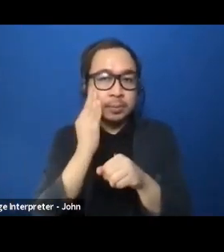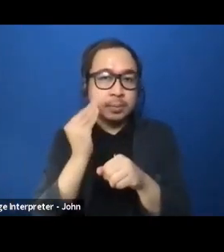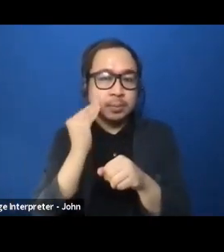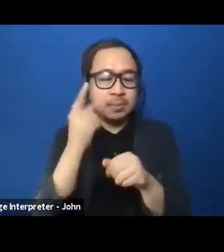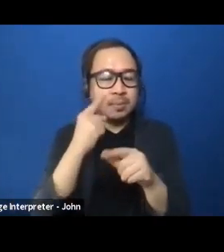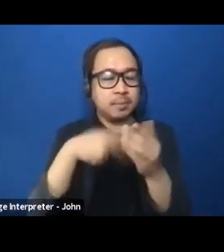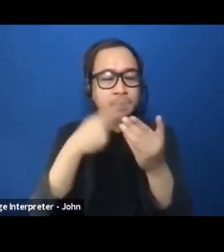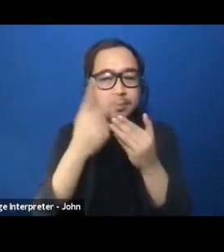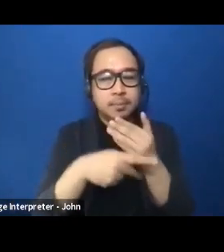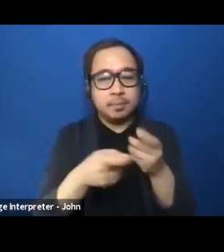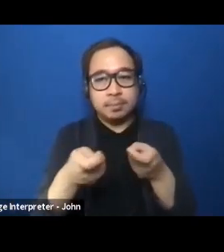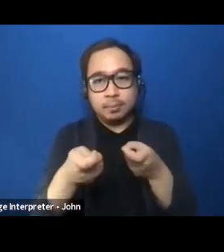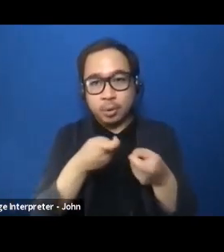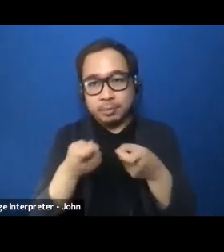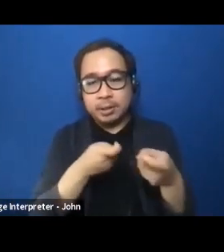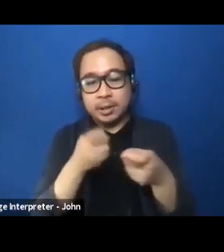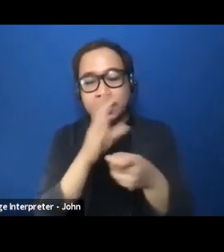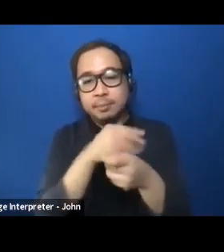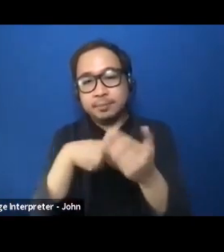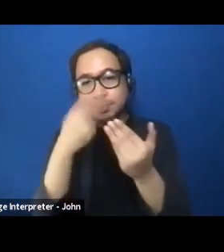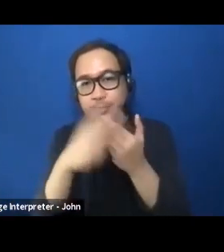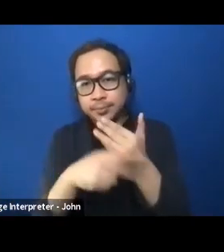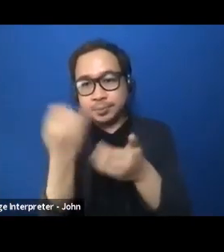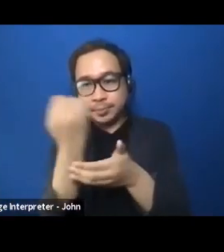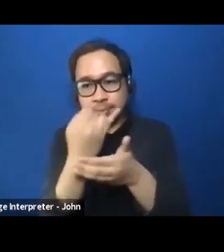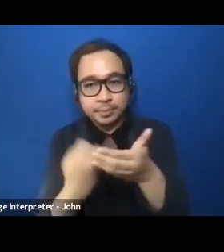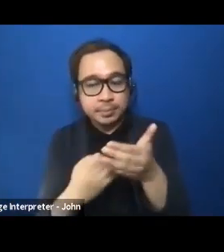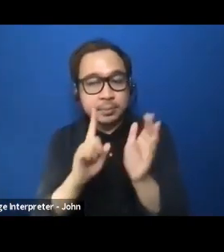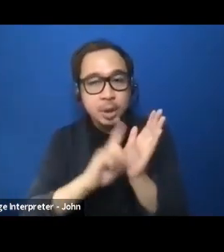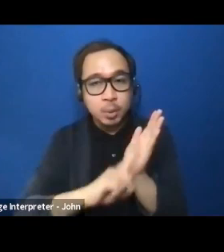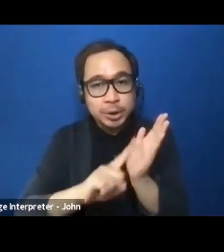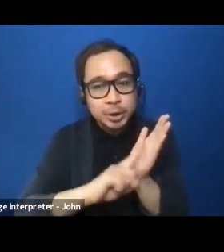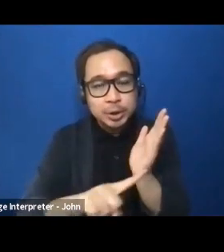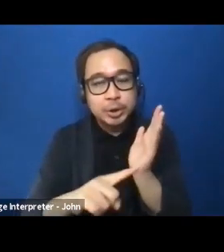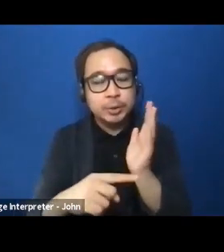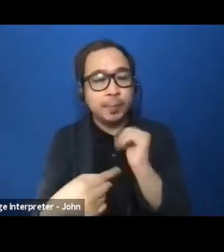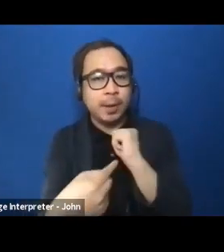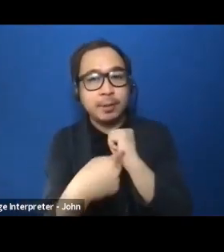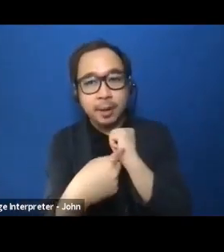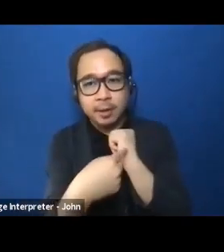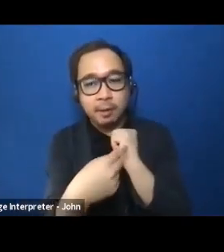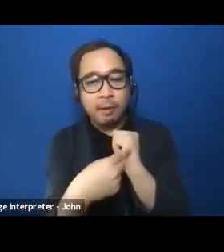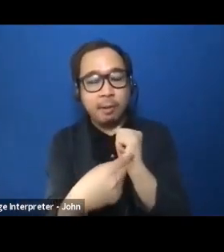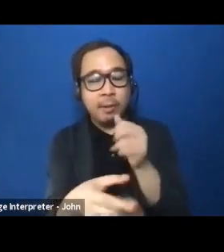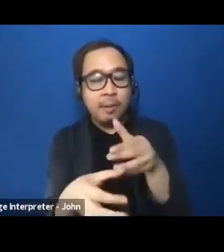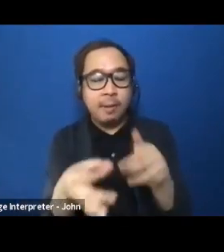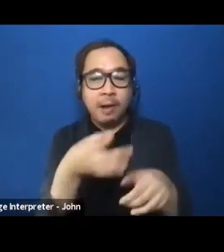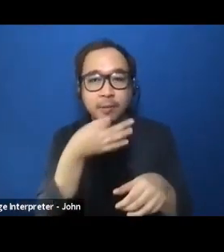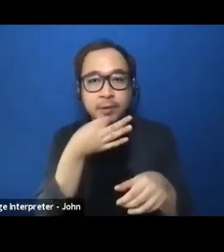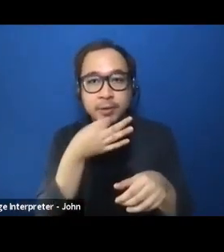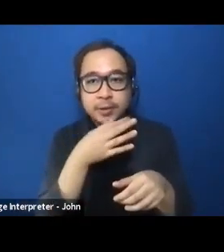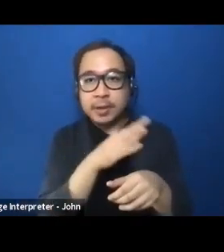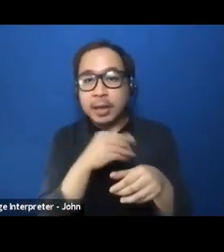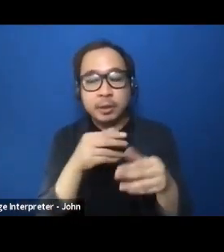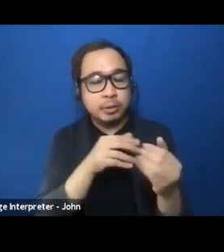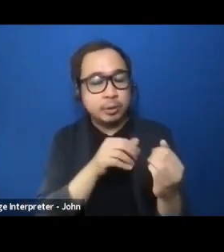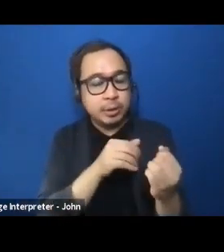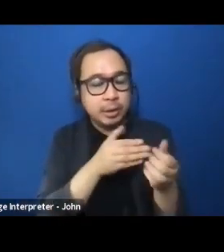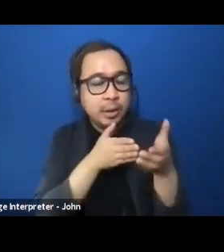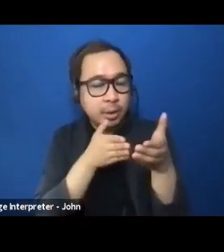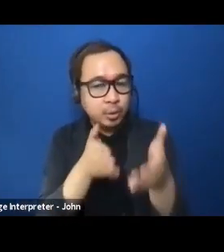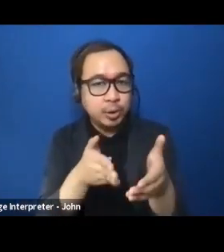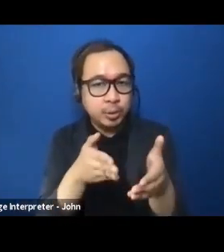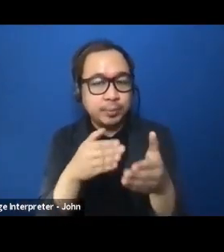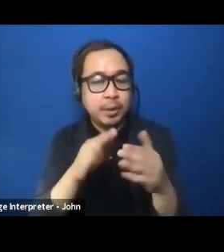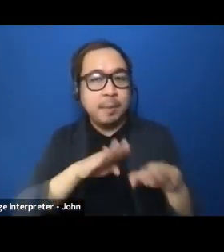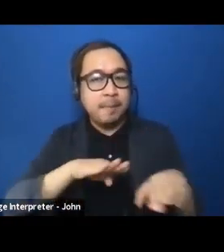and program design, in research and technical expertise in strategic behavior change